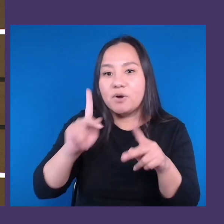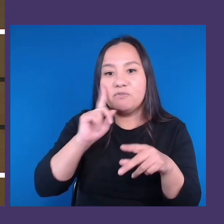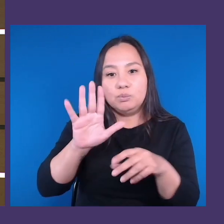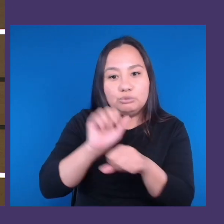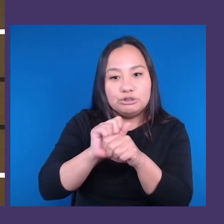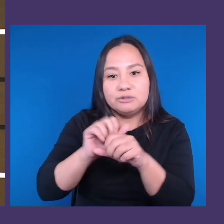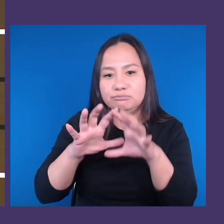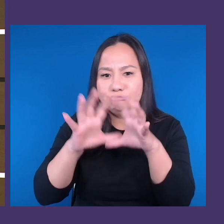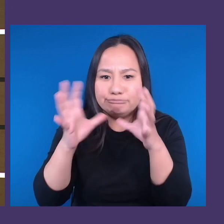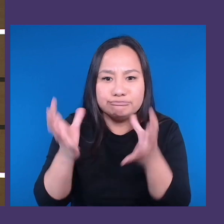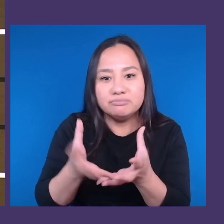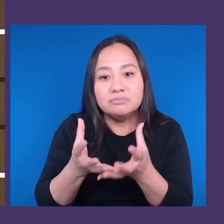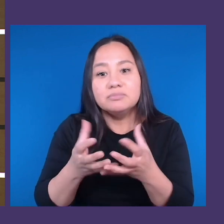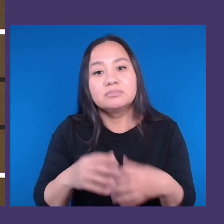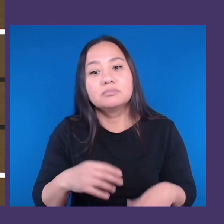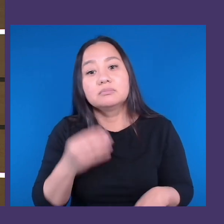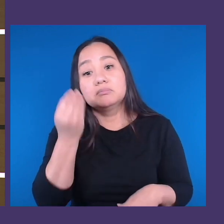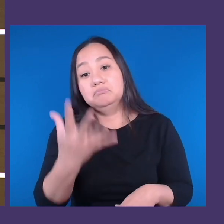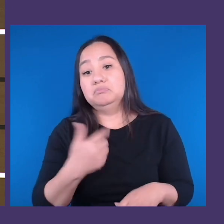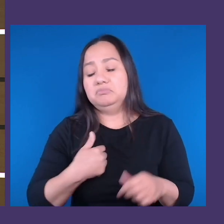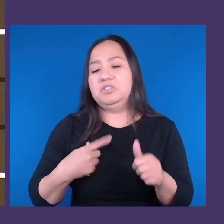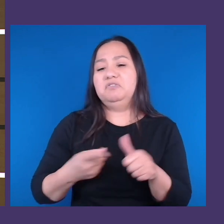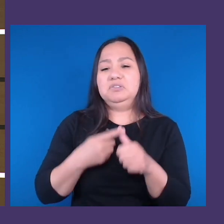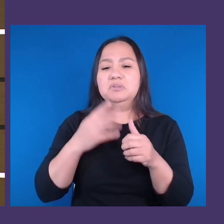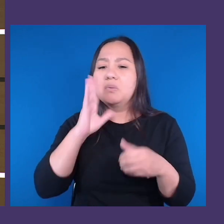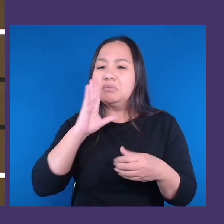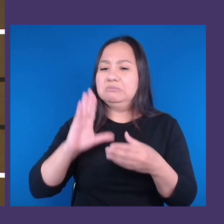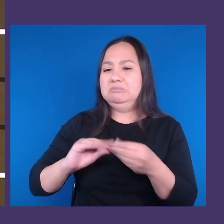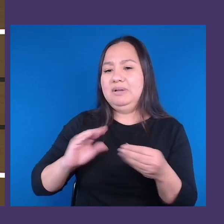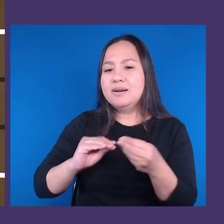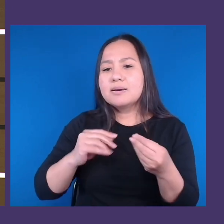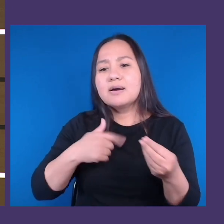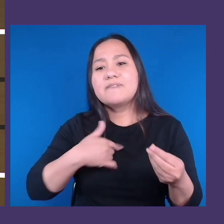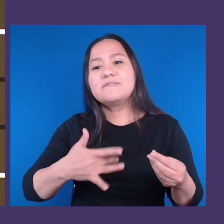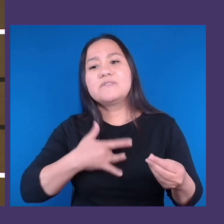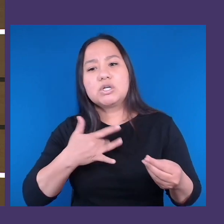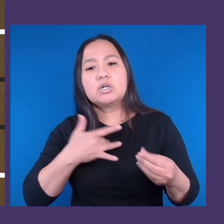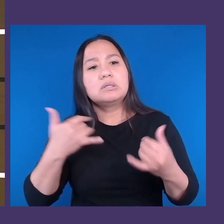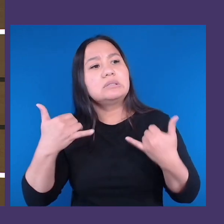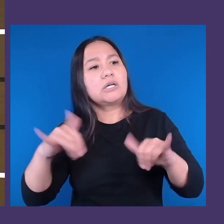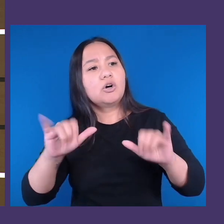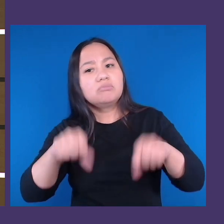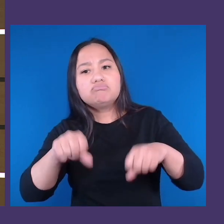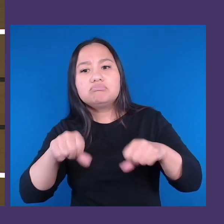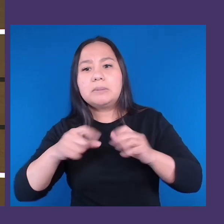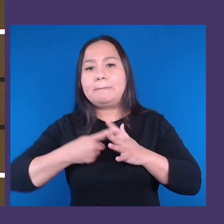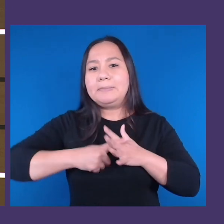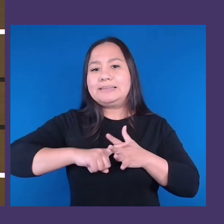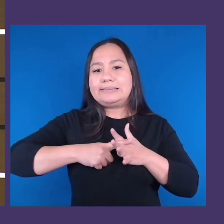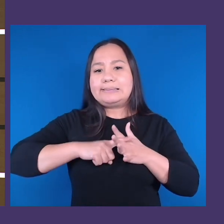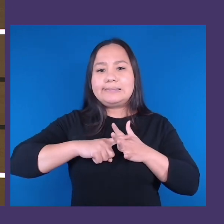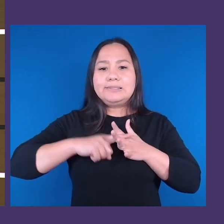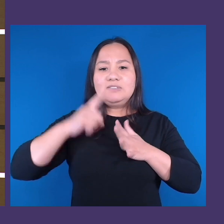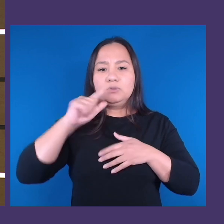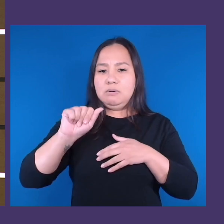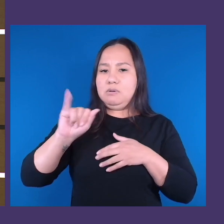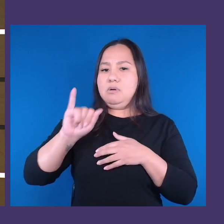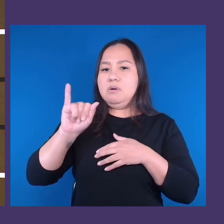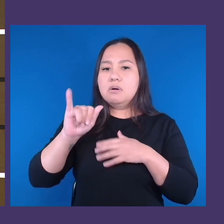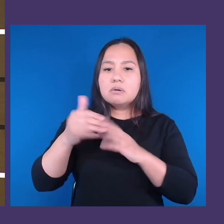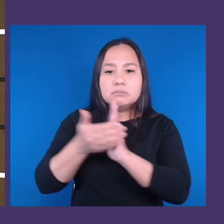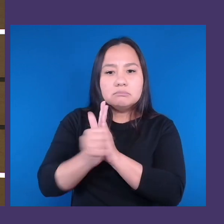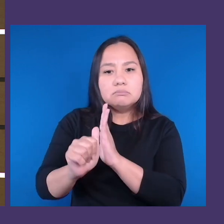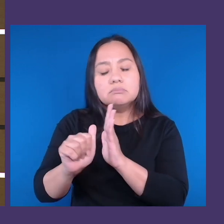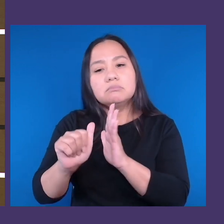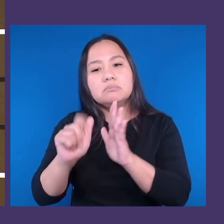say, I feel that we're still at the early stages of AI skilling across the board. We have so much that